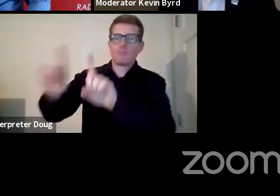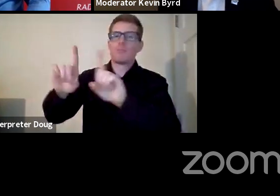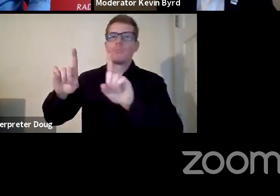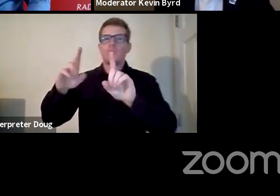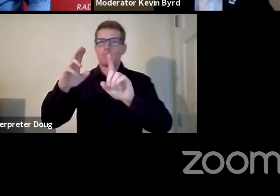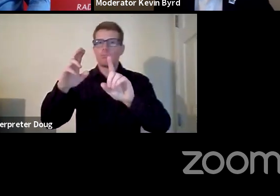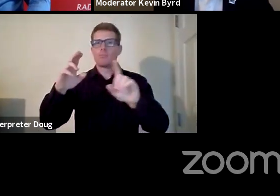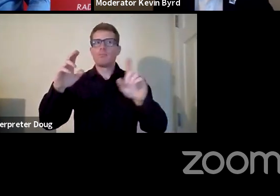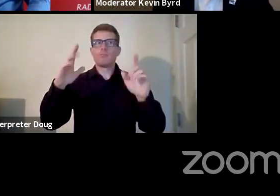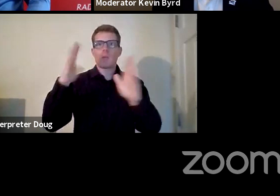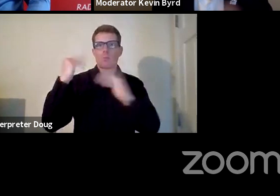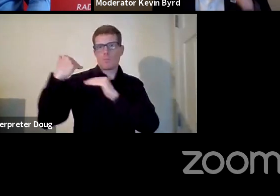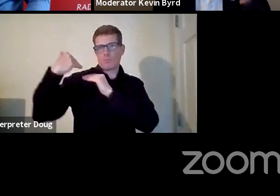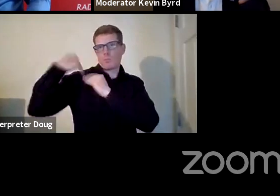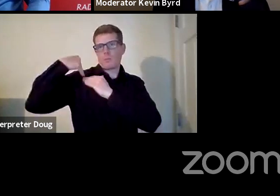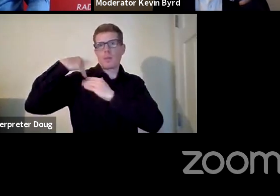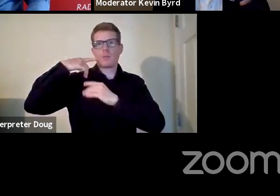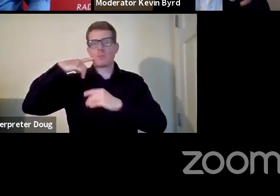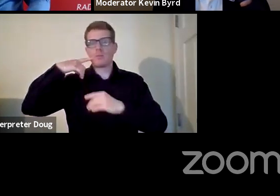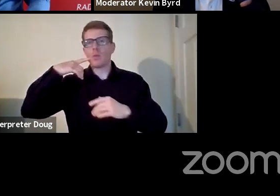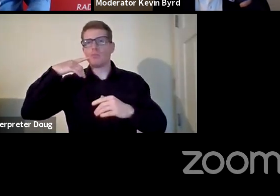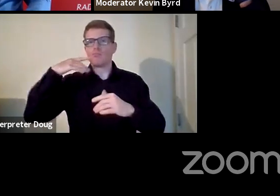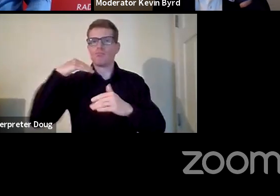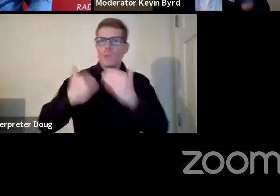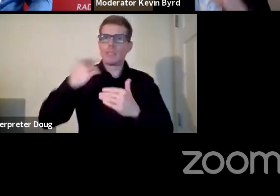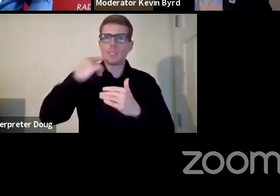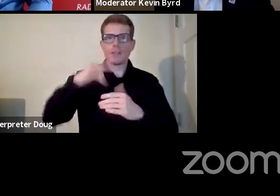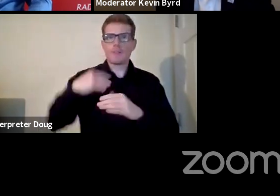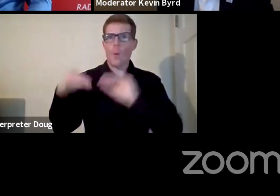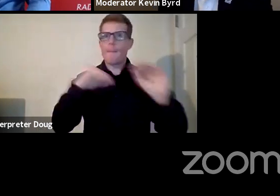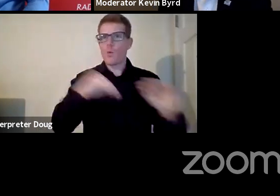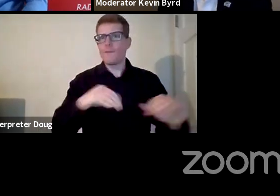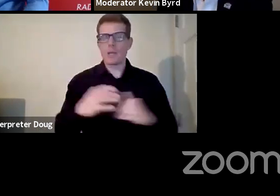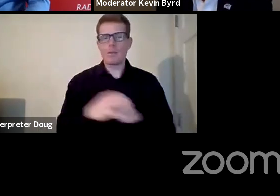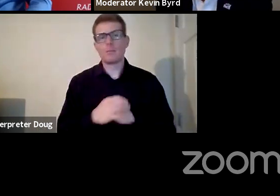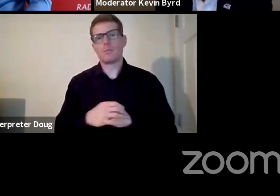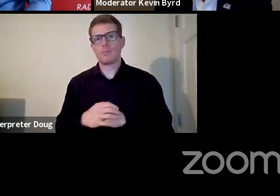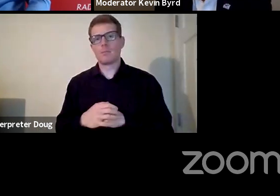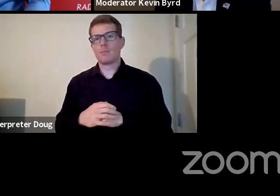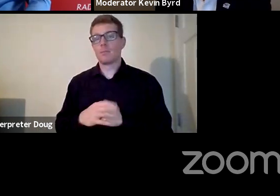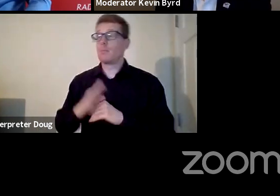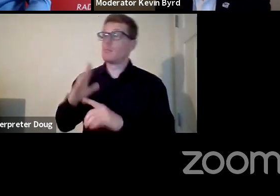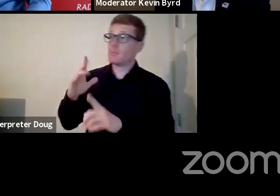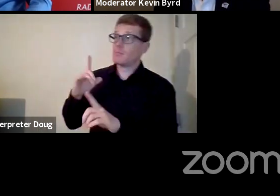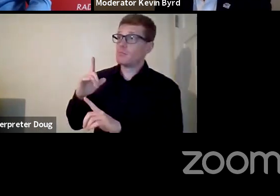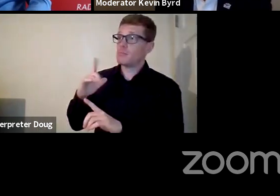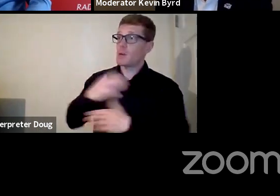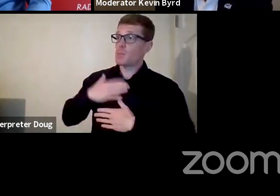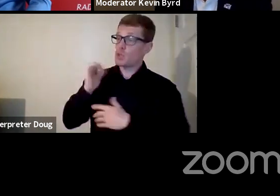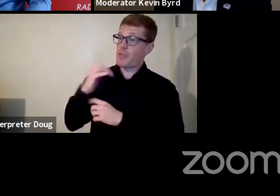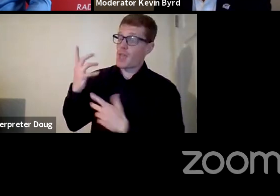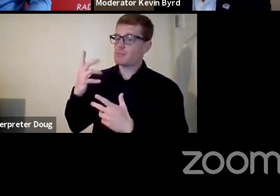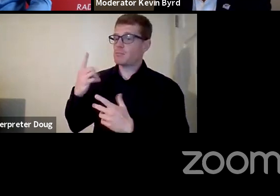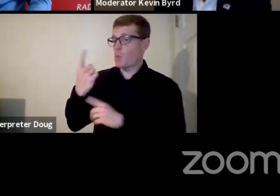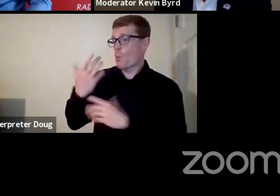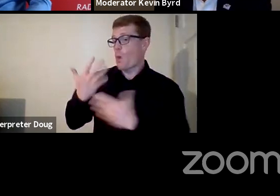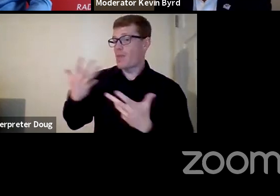Yeah, I appreciate what President Hemphill said. All those are really important considerations. The other thing I would add is